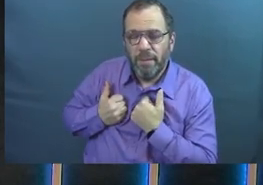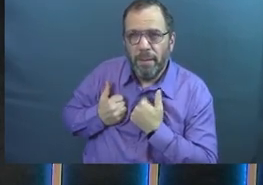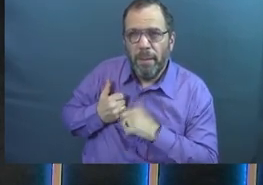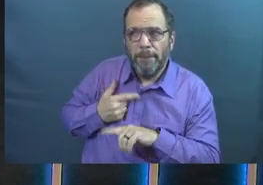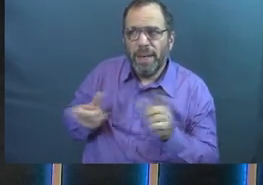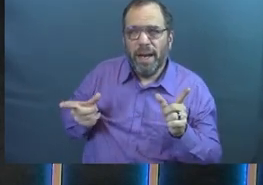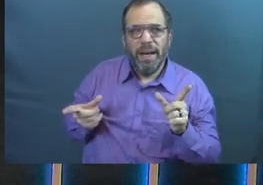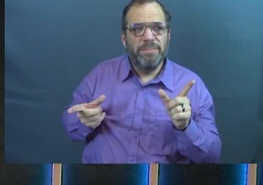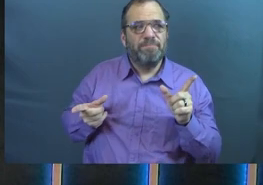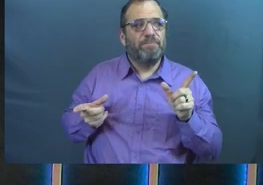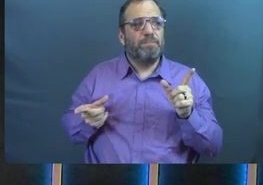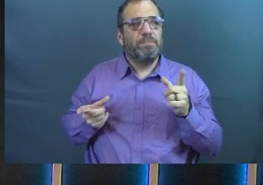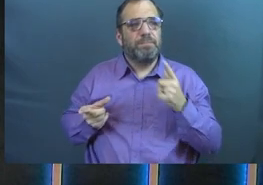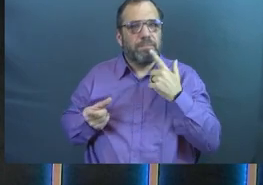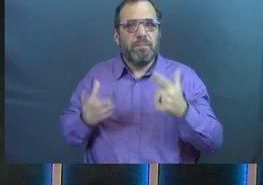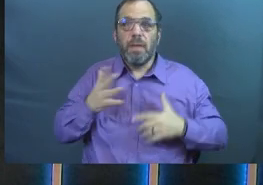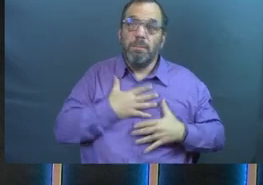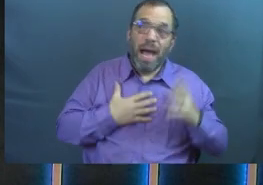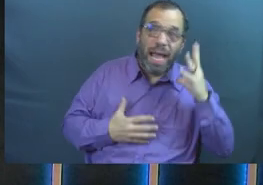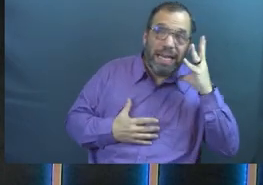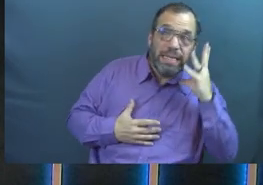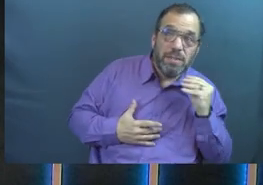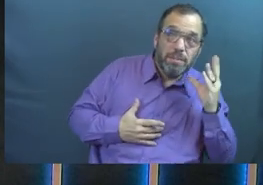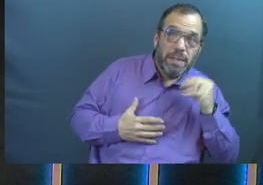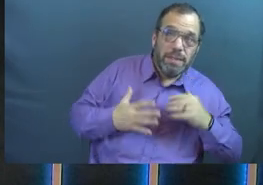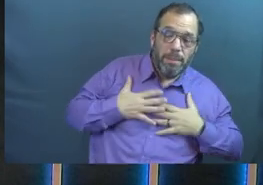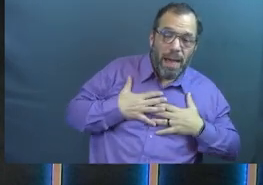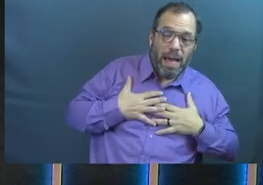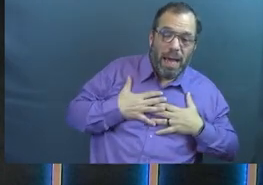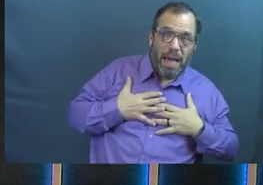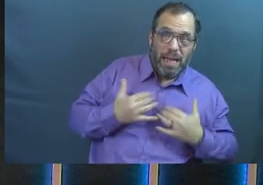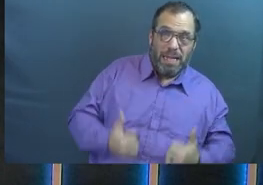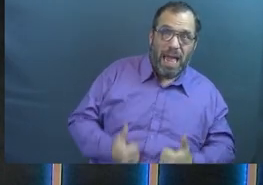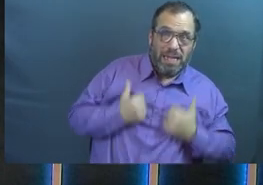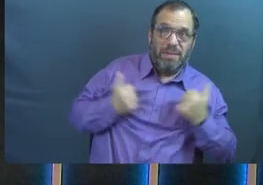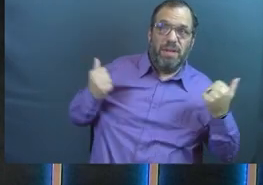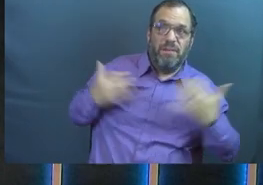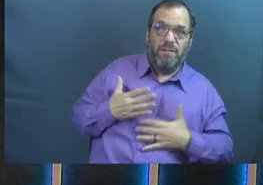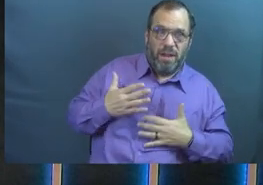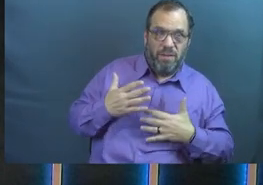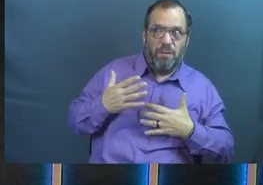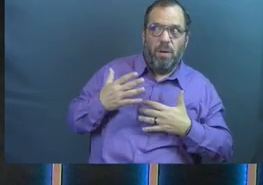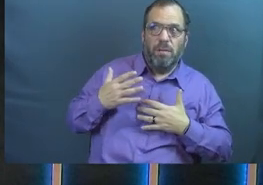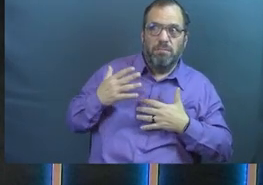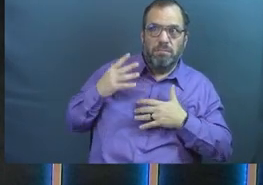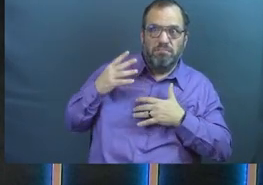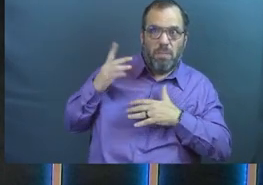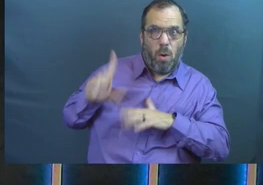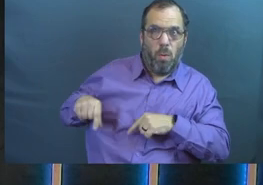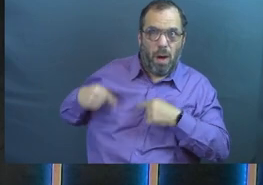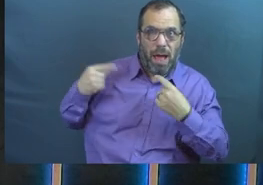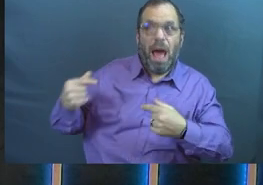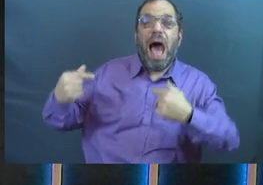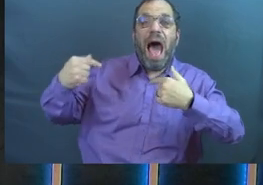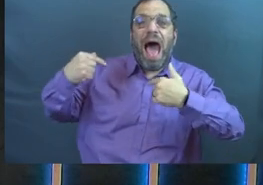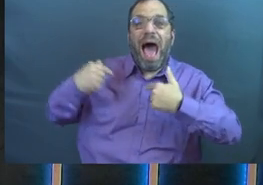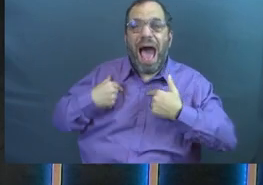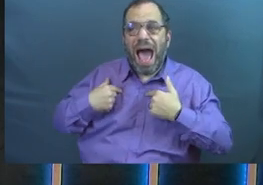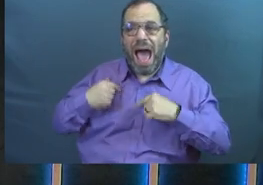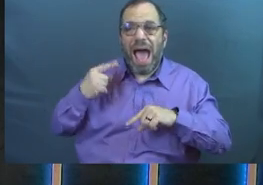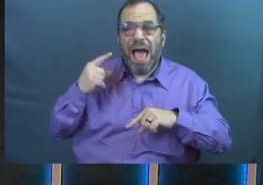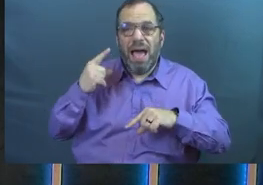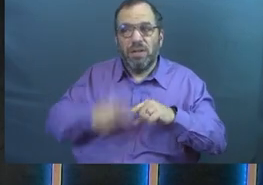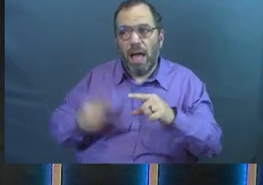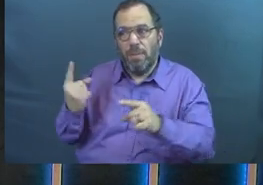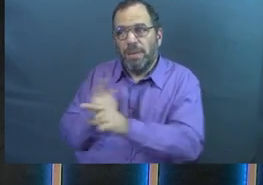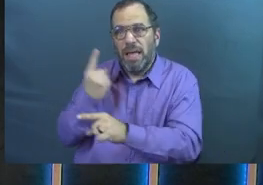But I just telling you about my experience that I lived in fear for quite a while that I would never be able to